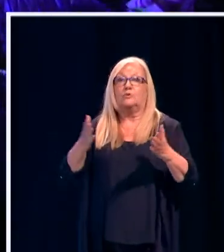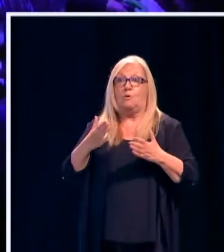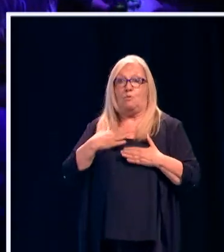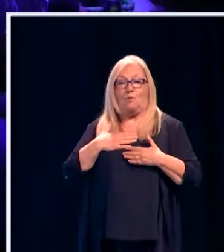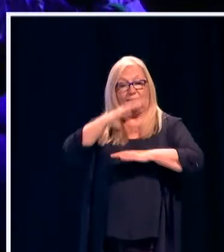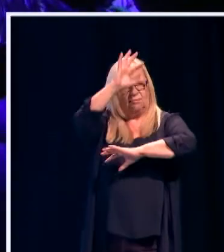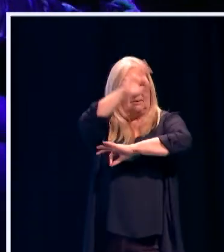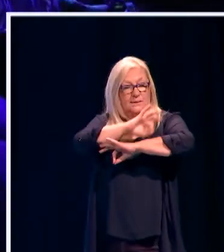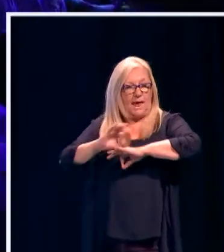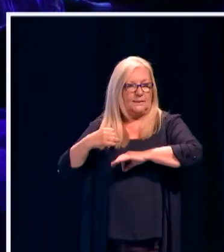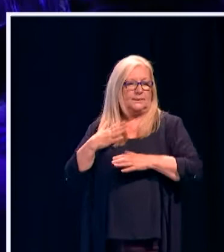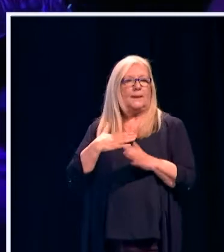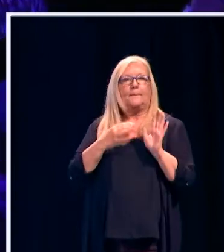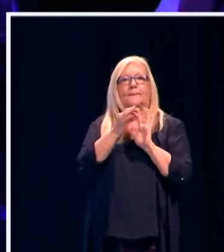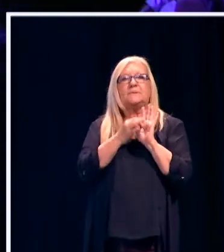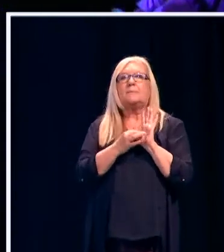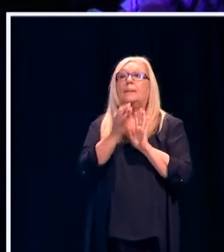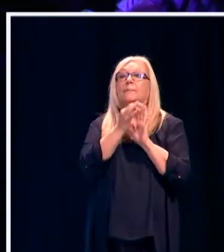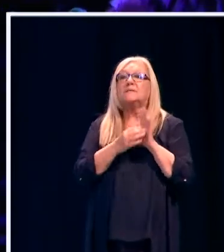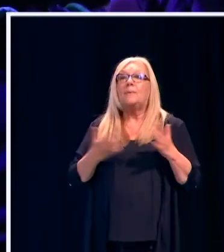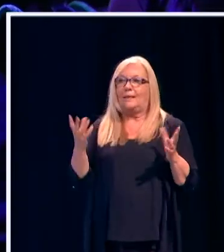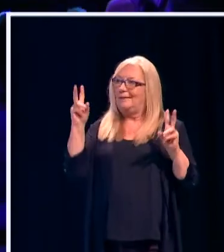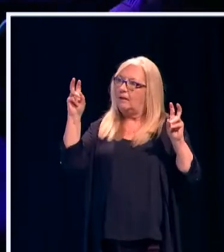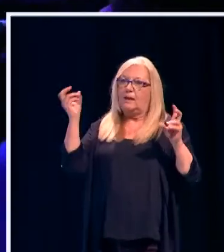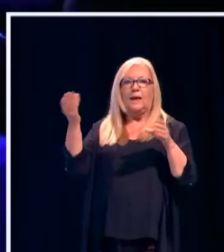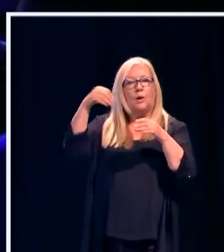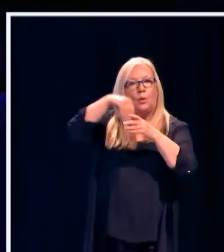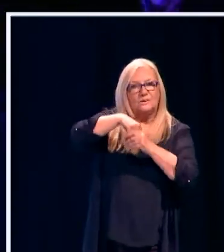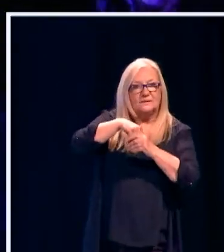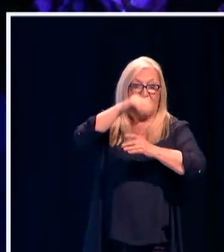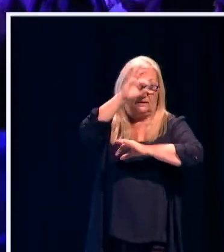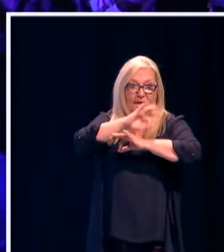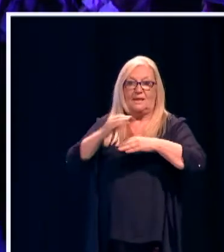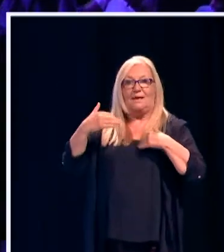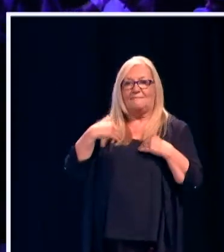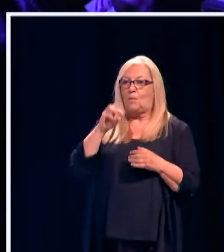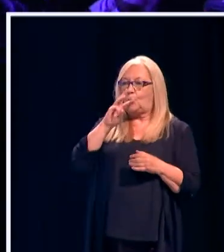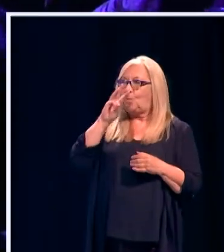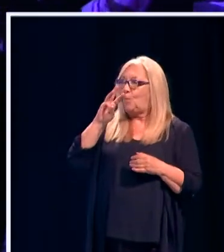design principles, what we call inclusive design, via a website,